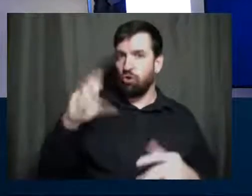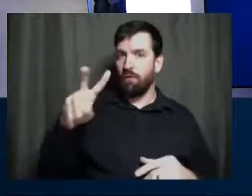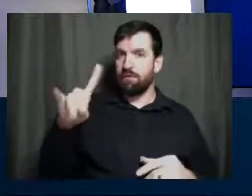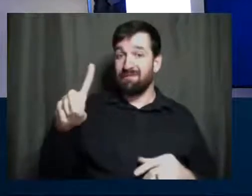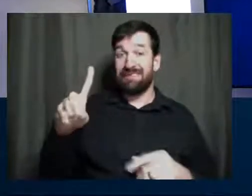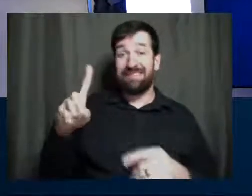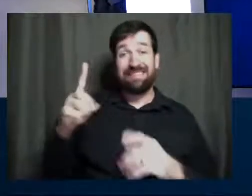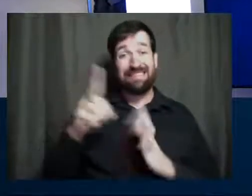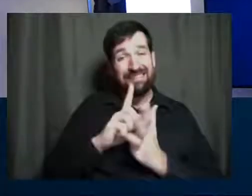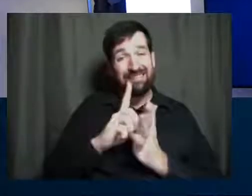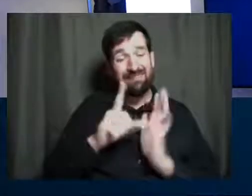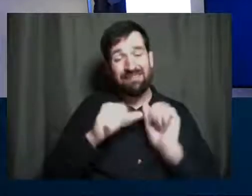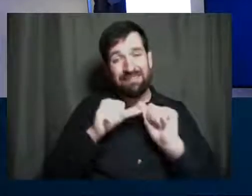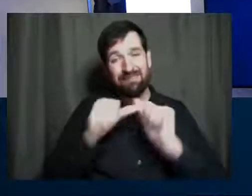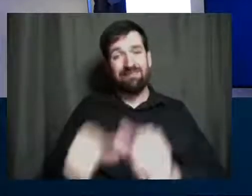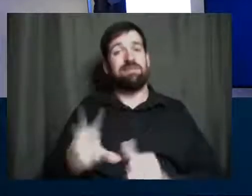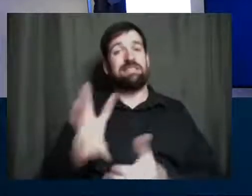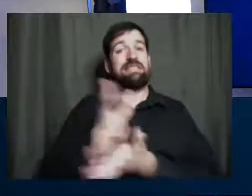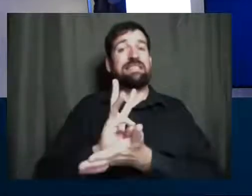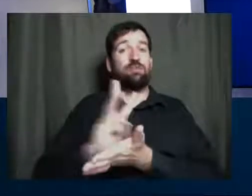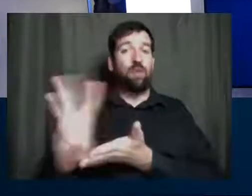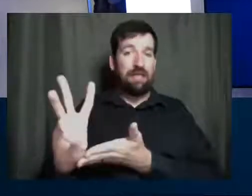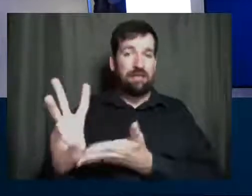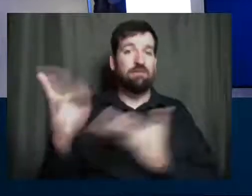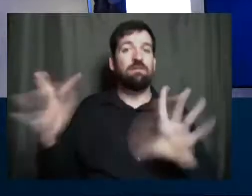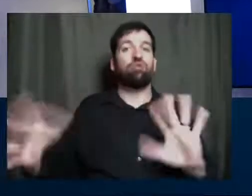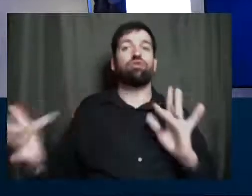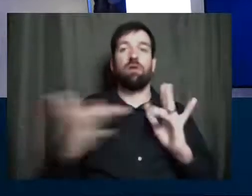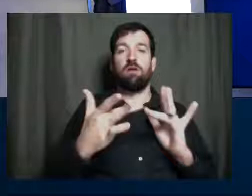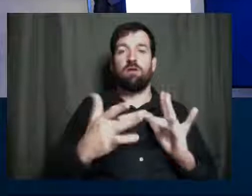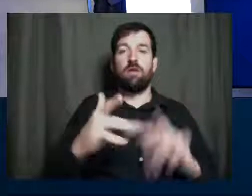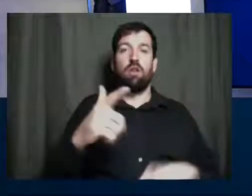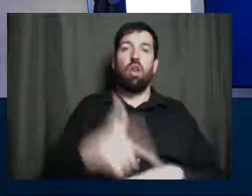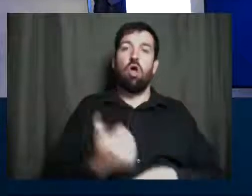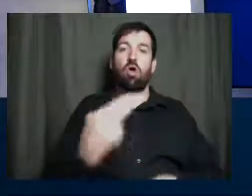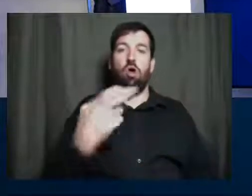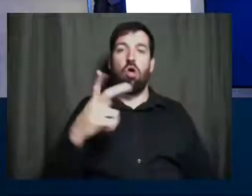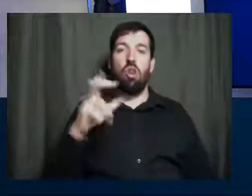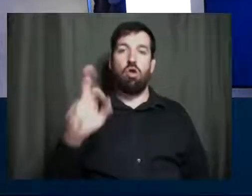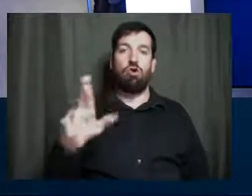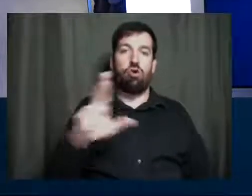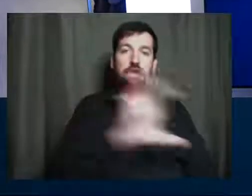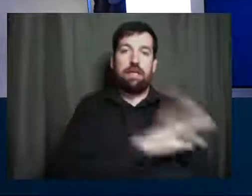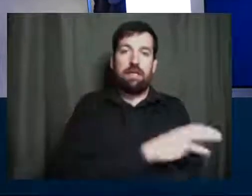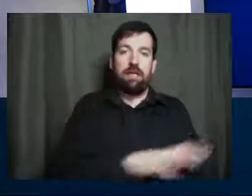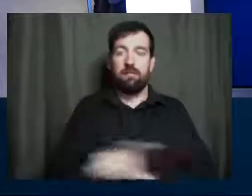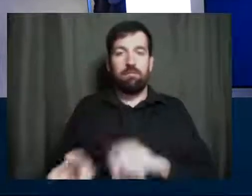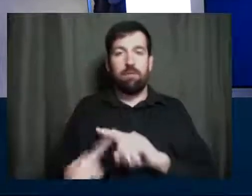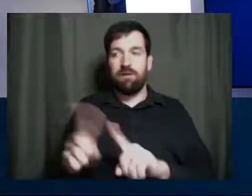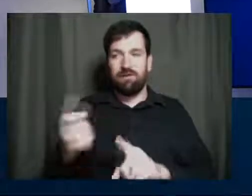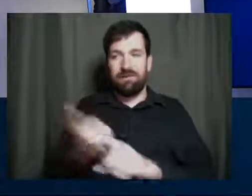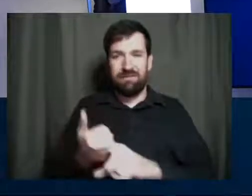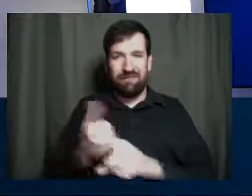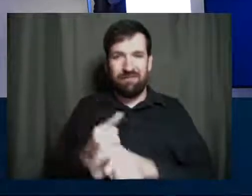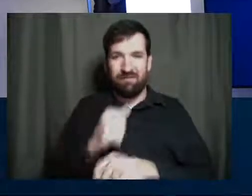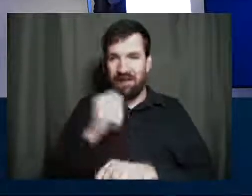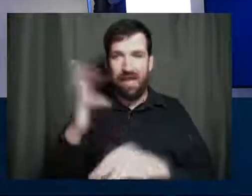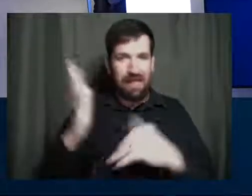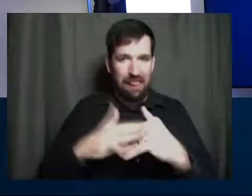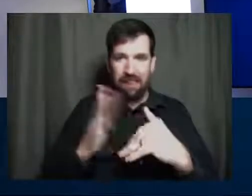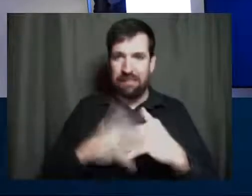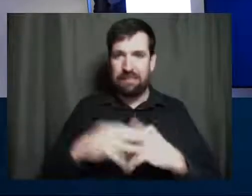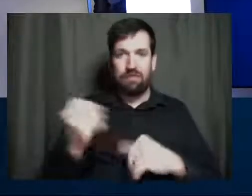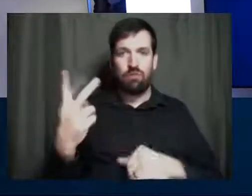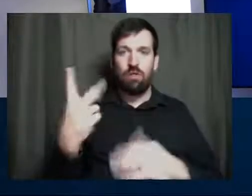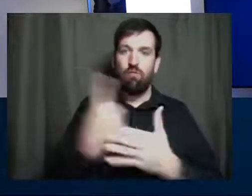long haul clinic, but he was not admitted because he's not 12 weeks out from symptoms. Yeah. So he did not